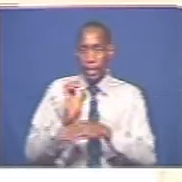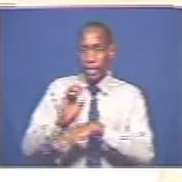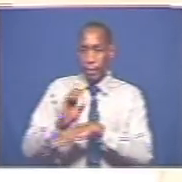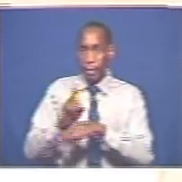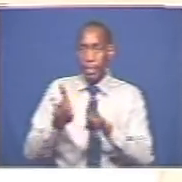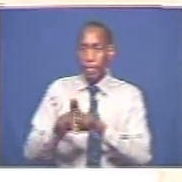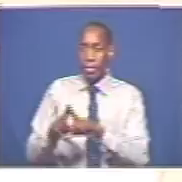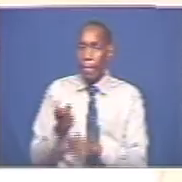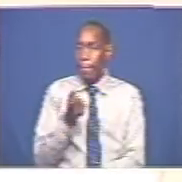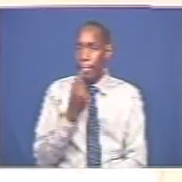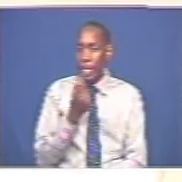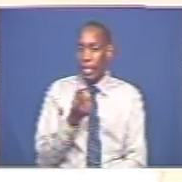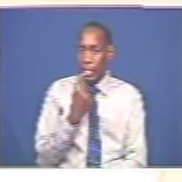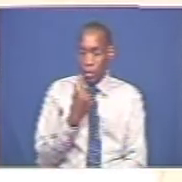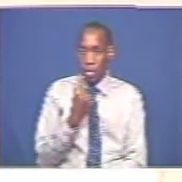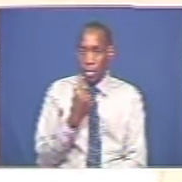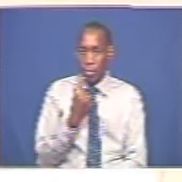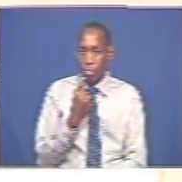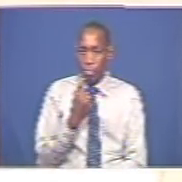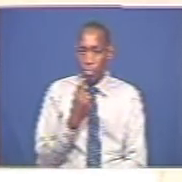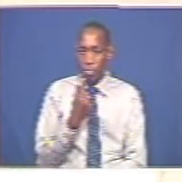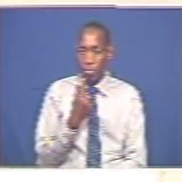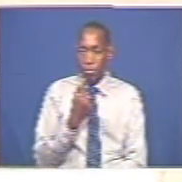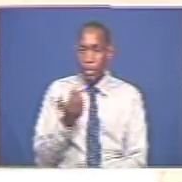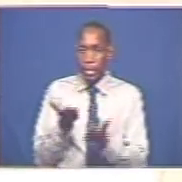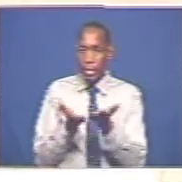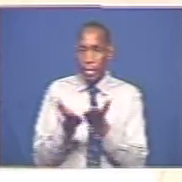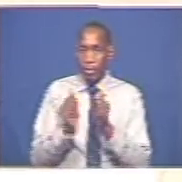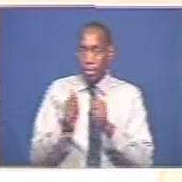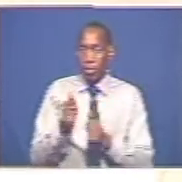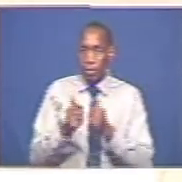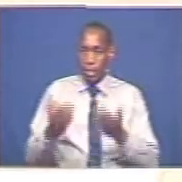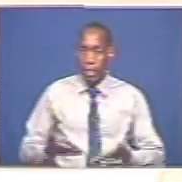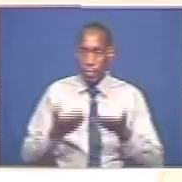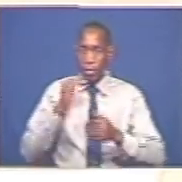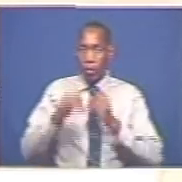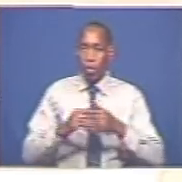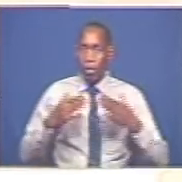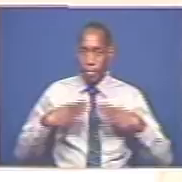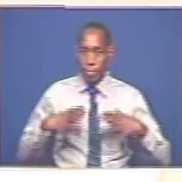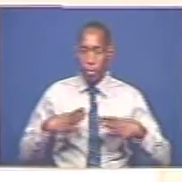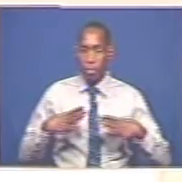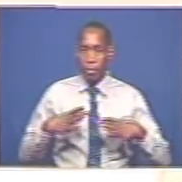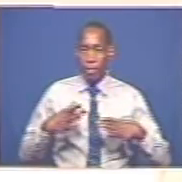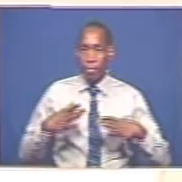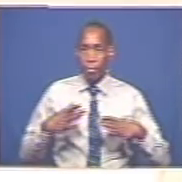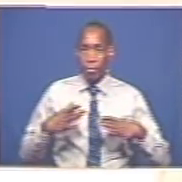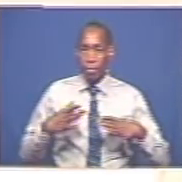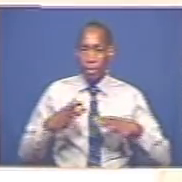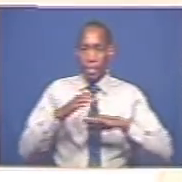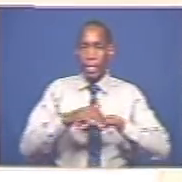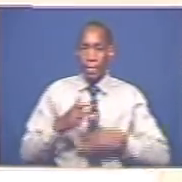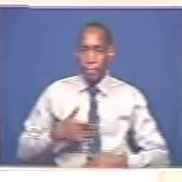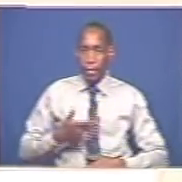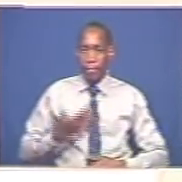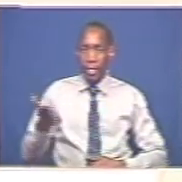medical practice, is services that are ready to help people get back to their feet. Yeah. Mm-hmm. And we can